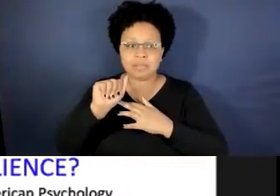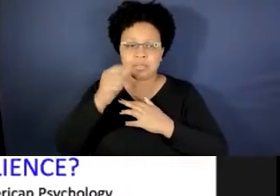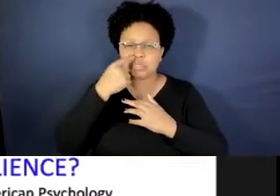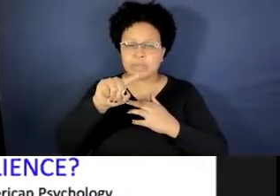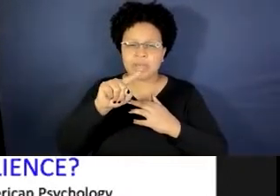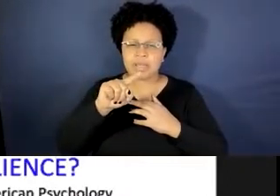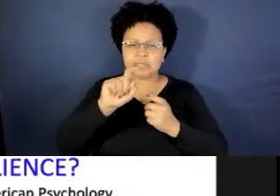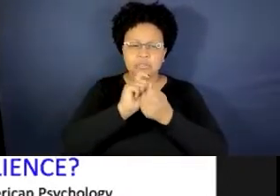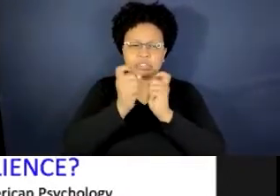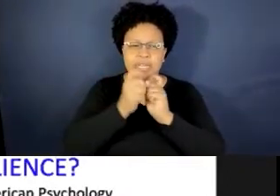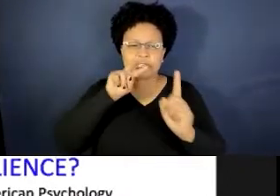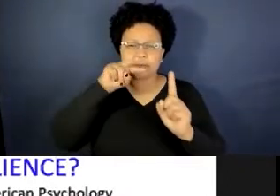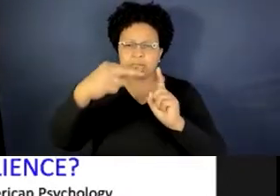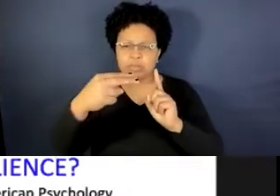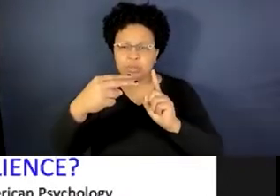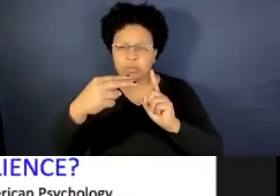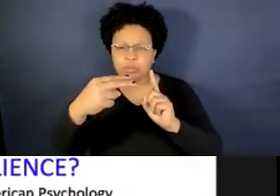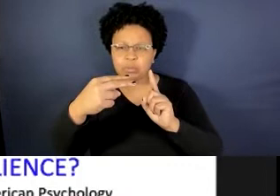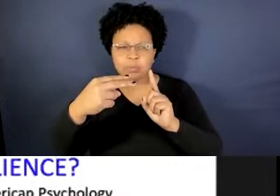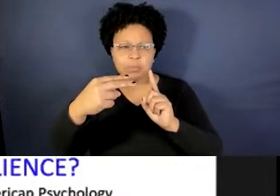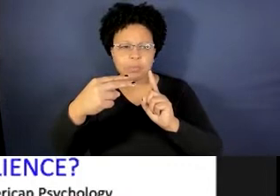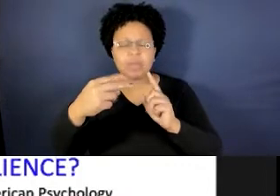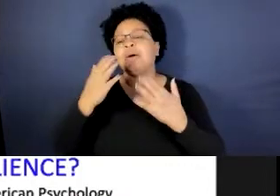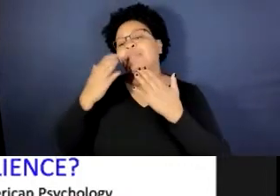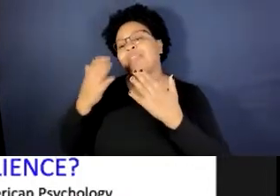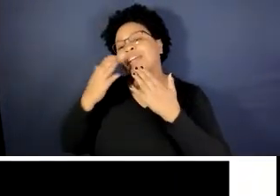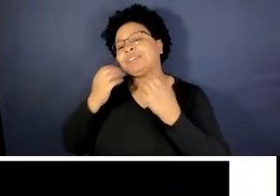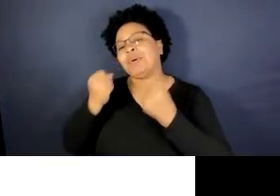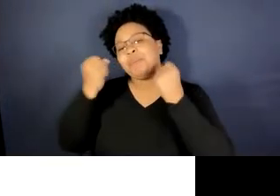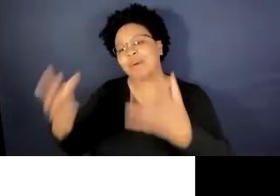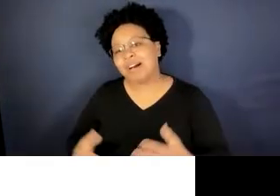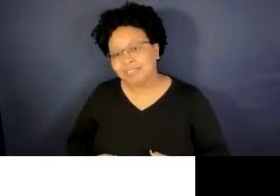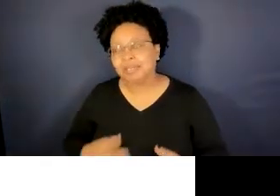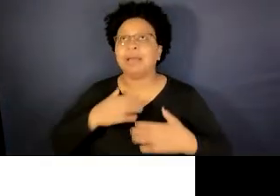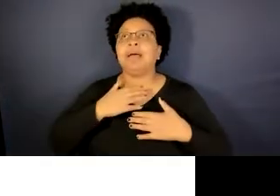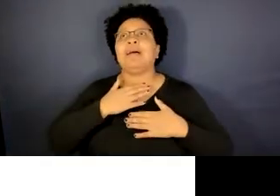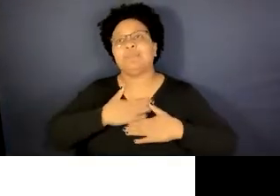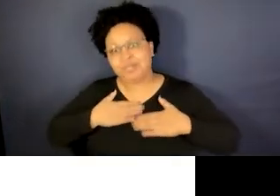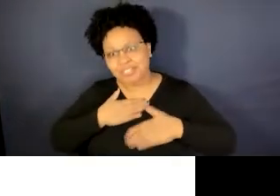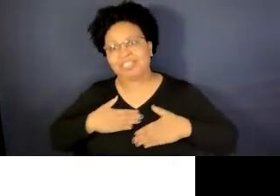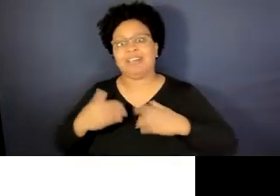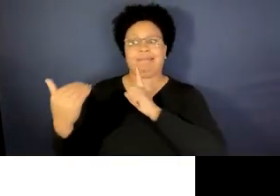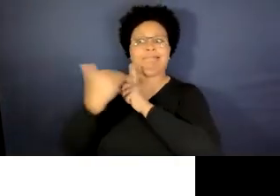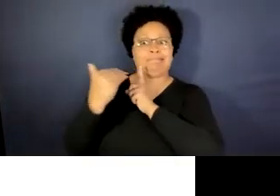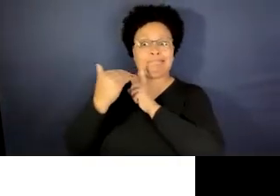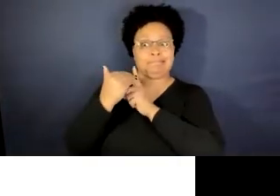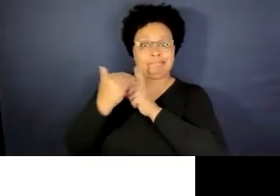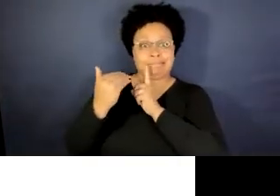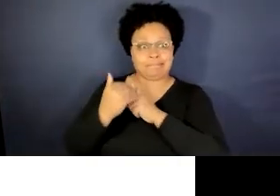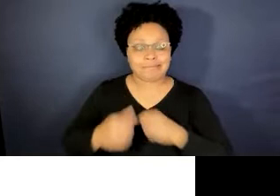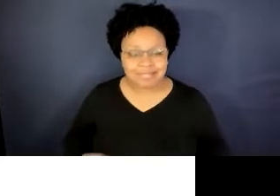your view from Oh, the thank slide you deck prep? so much. No problem. Thank you. you. I appreciate your calling that to my